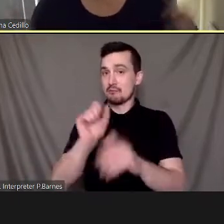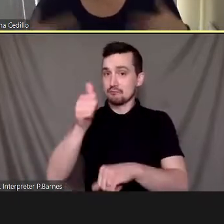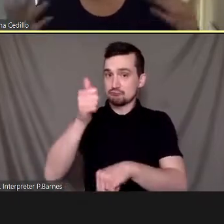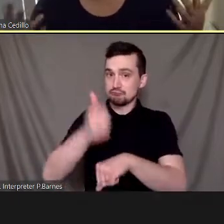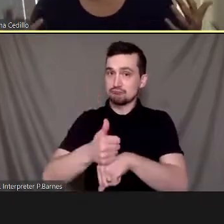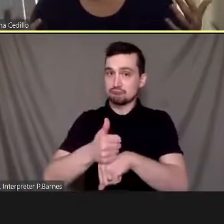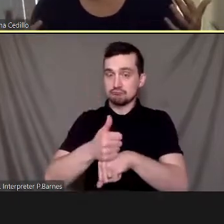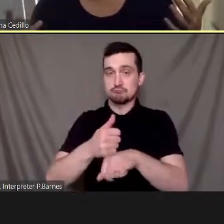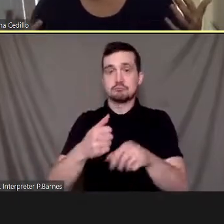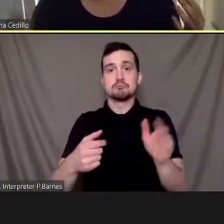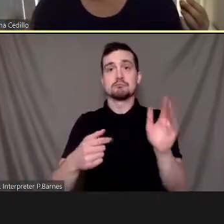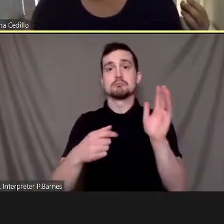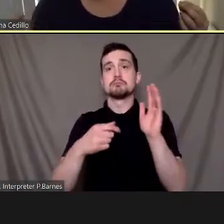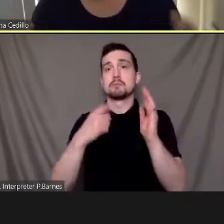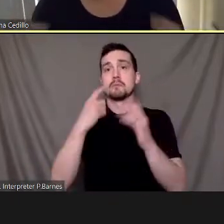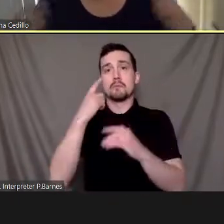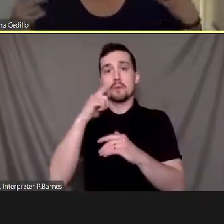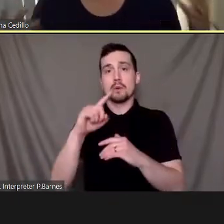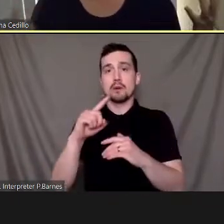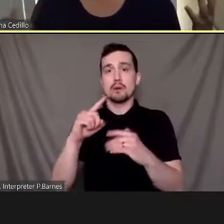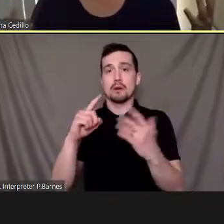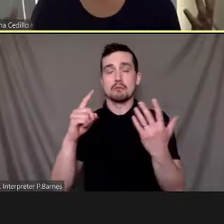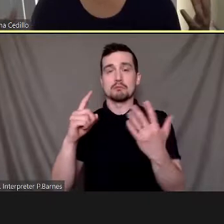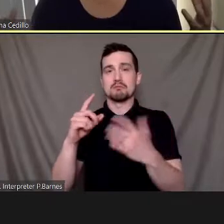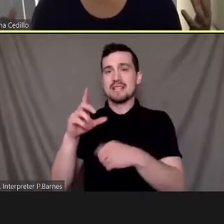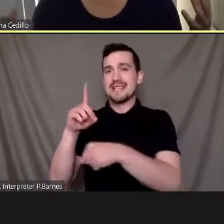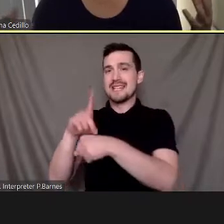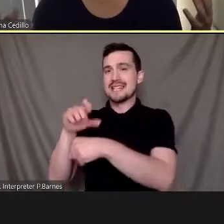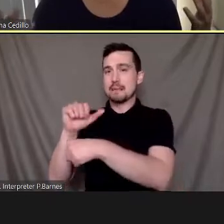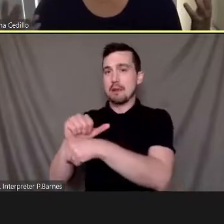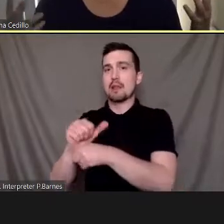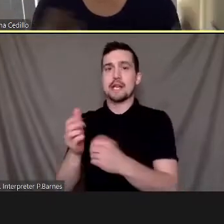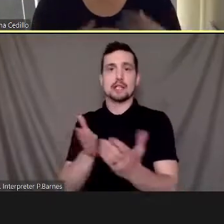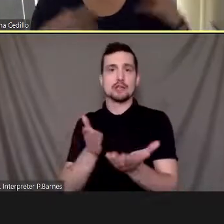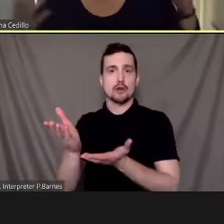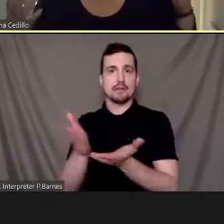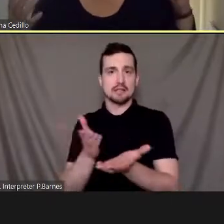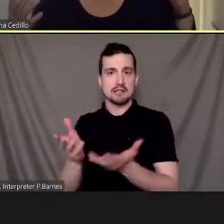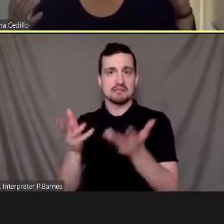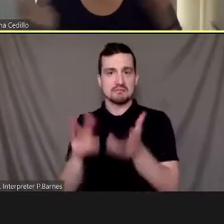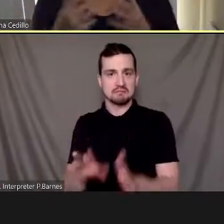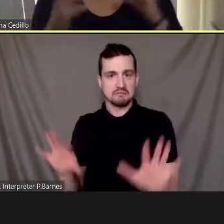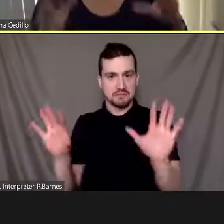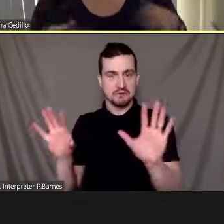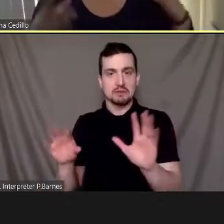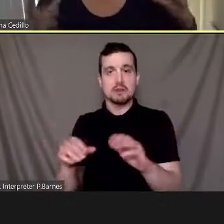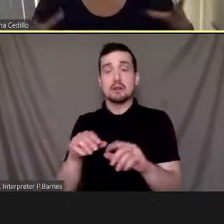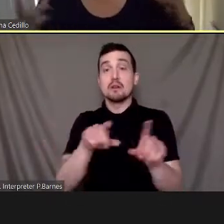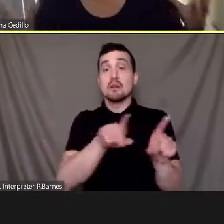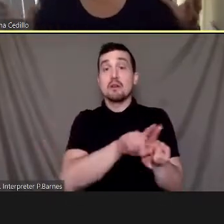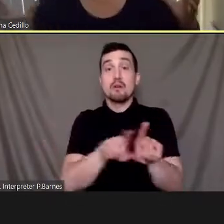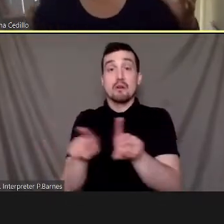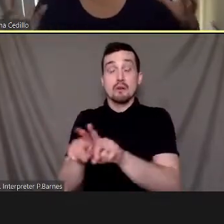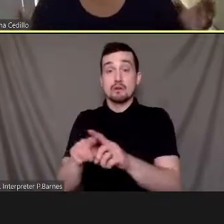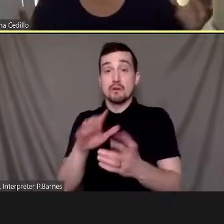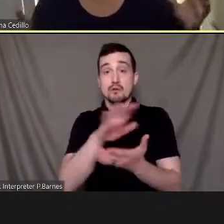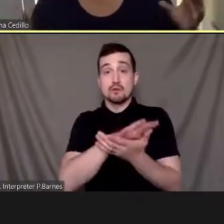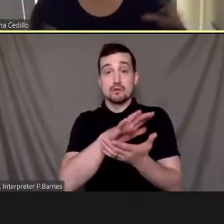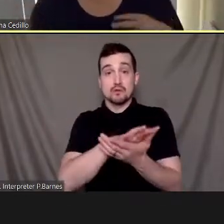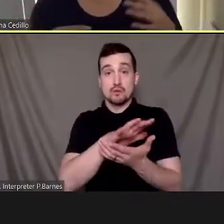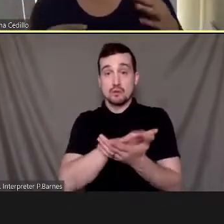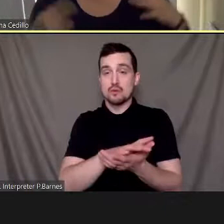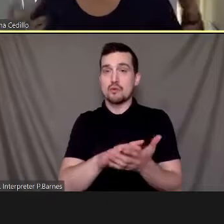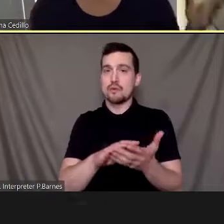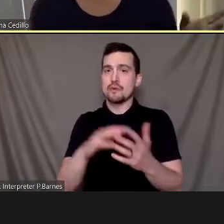the template for disability services, and the school expects that that is on the